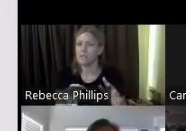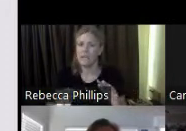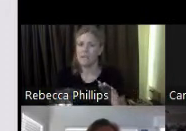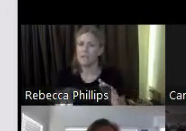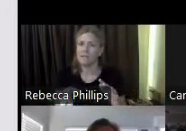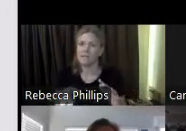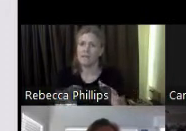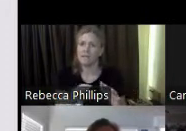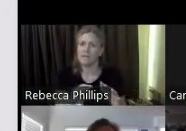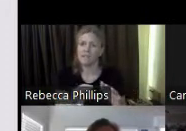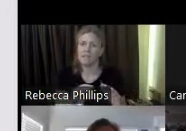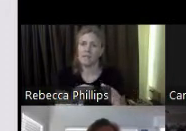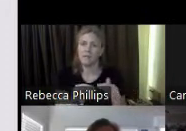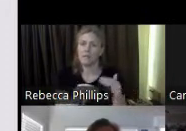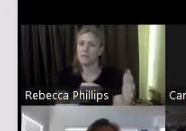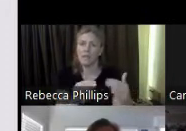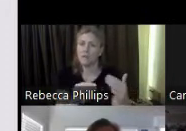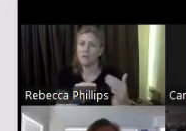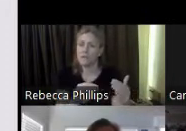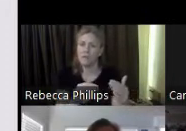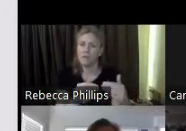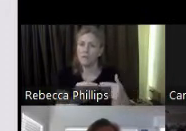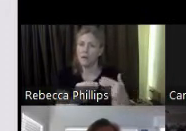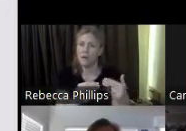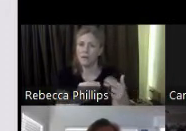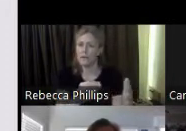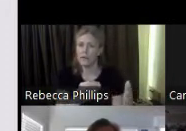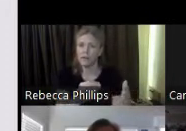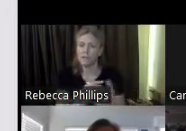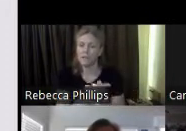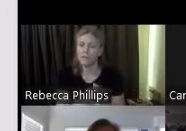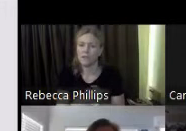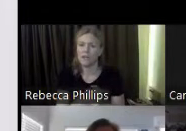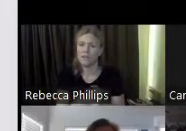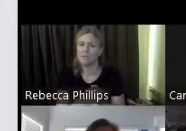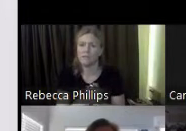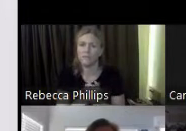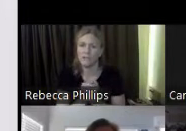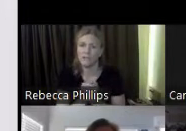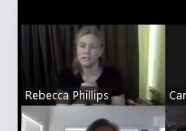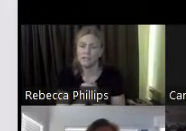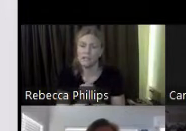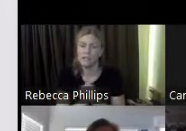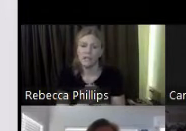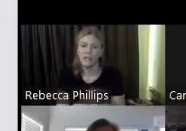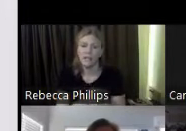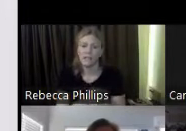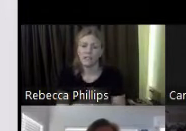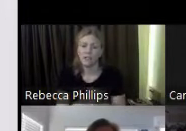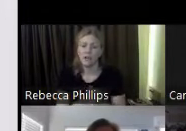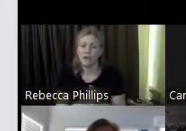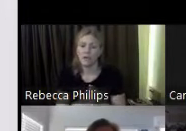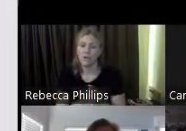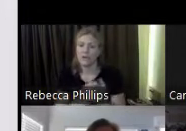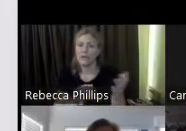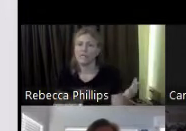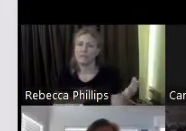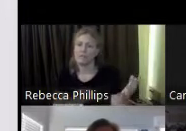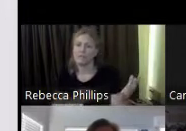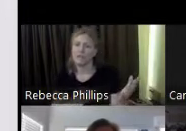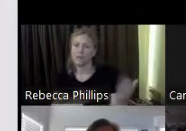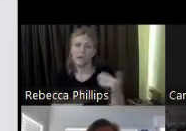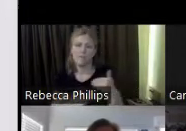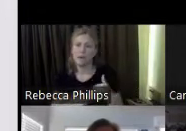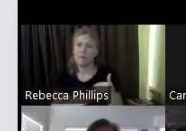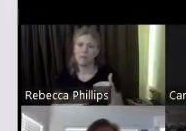able to type it and communicate with people on the computer, and he's brilliant. And so my